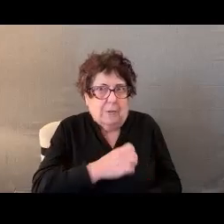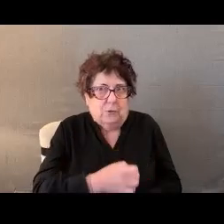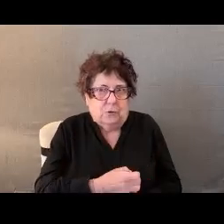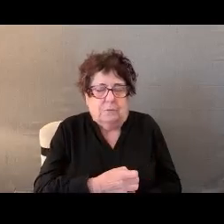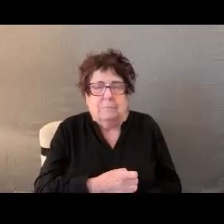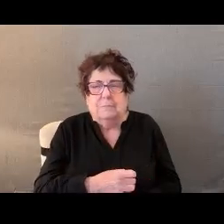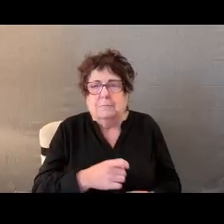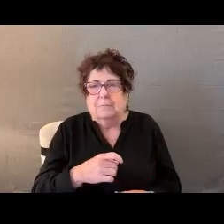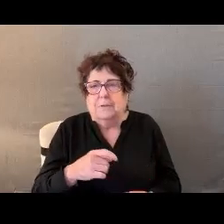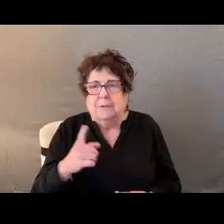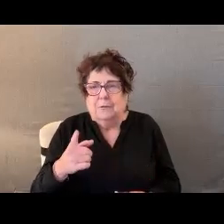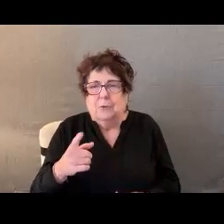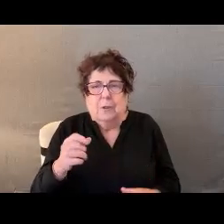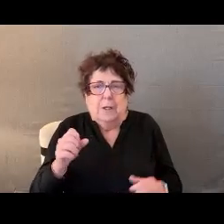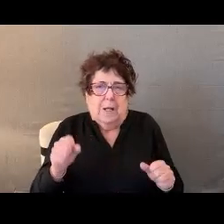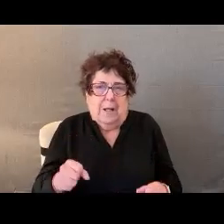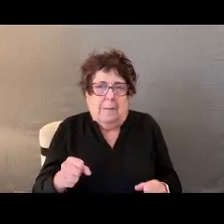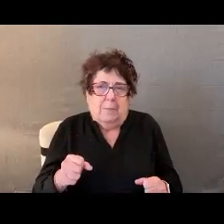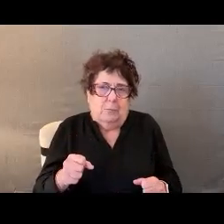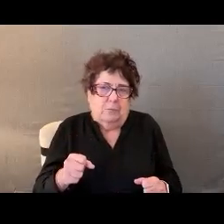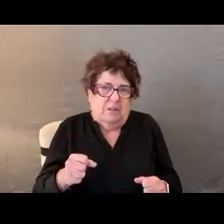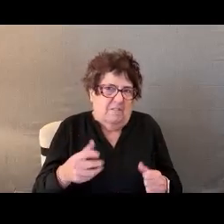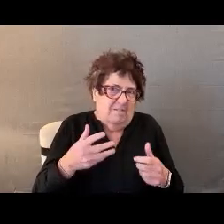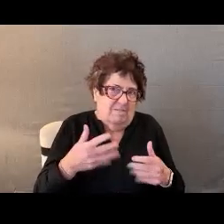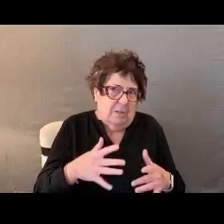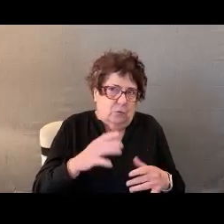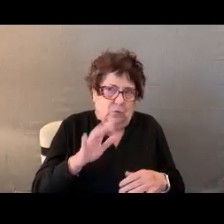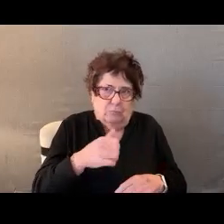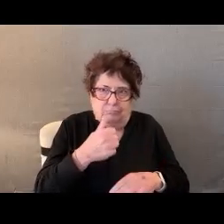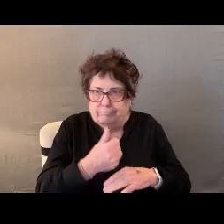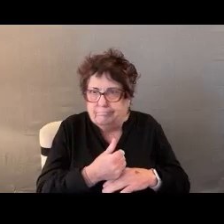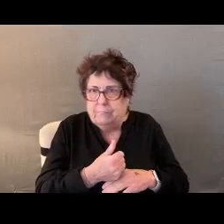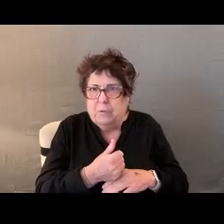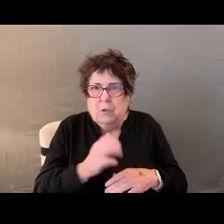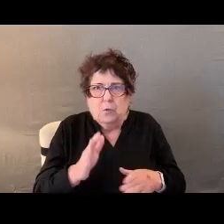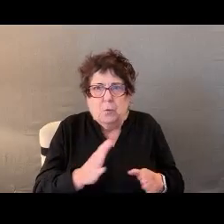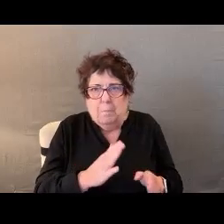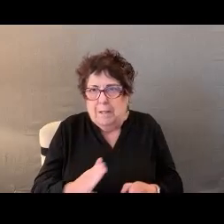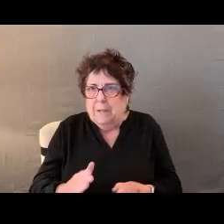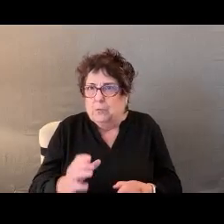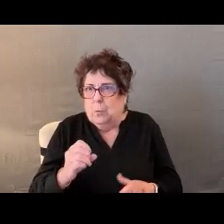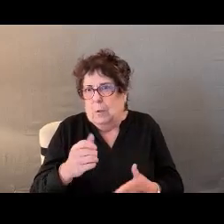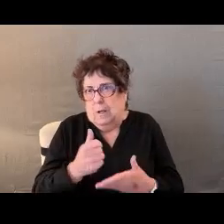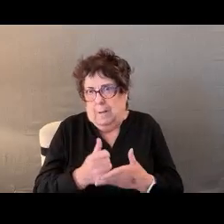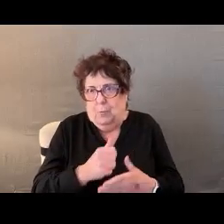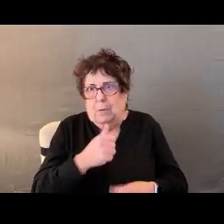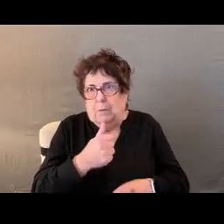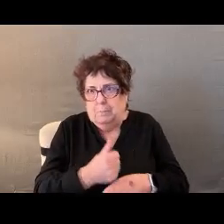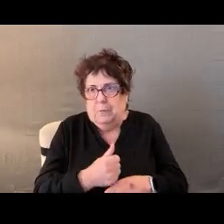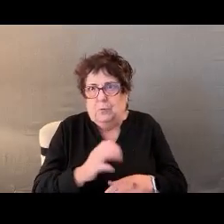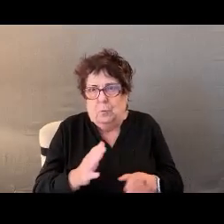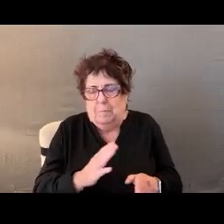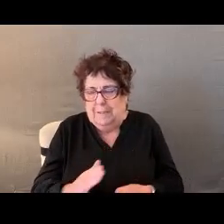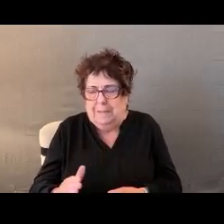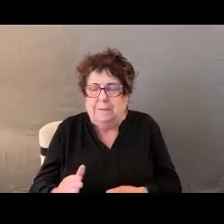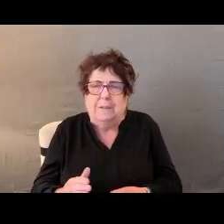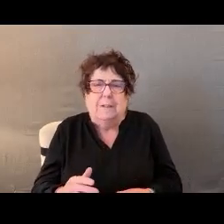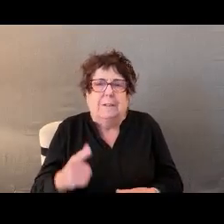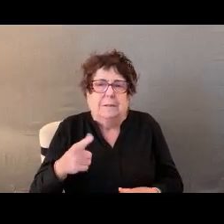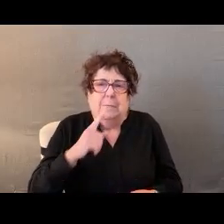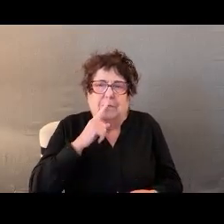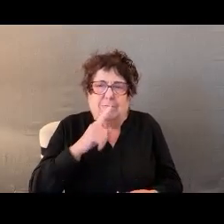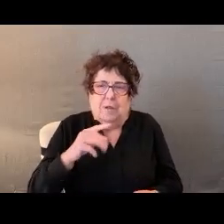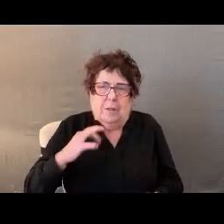implement their own plans or finish with their implementation of their plans. This has been very helpful. Thank you, all of you